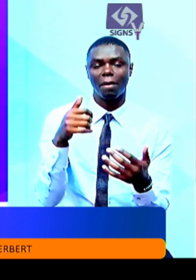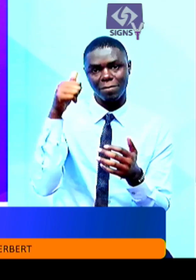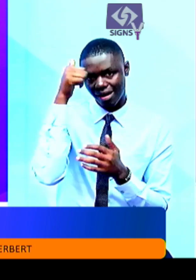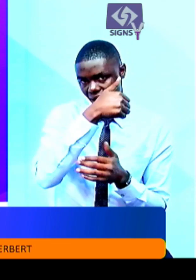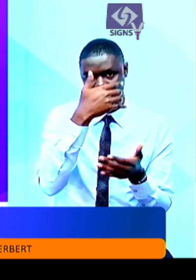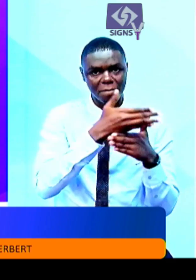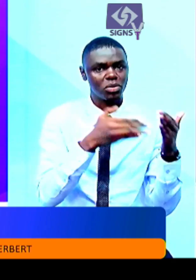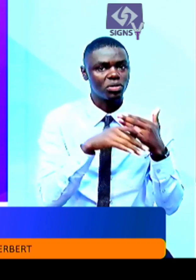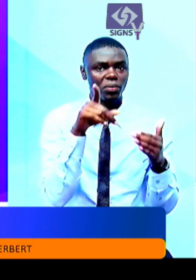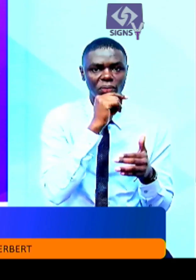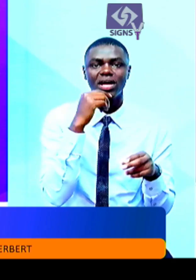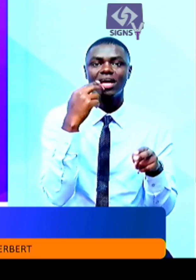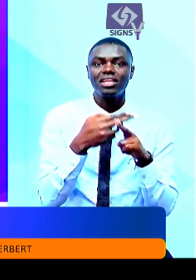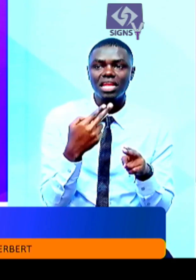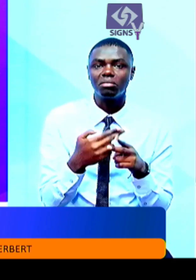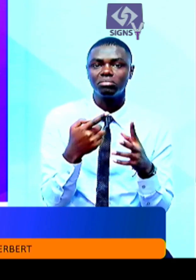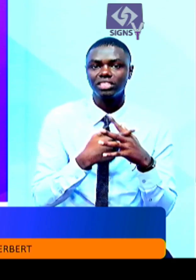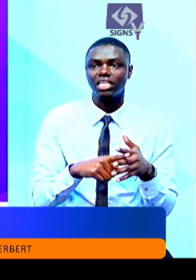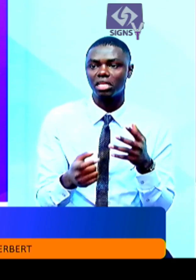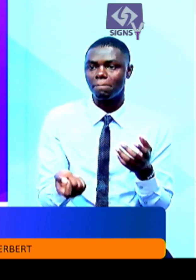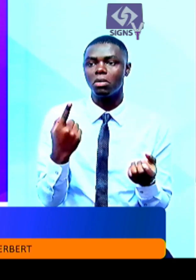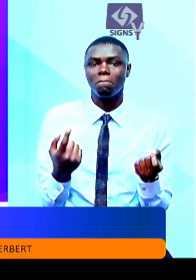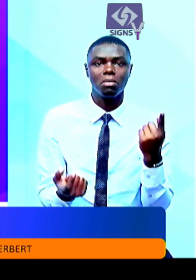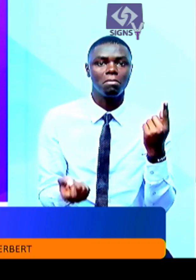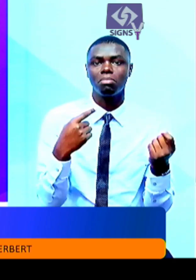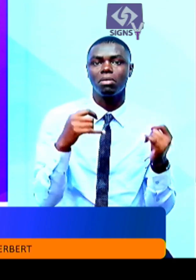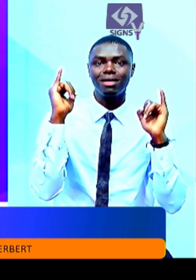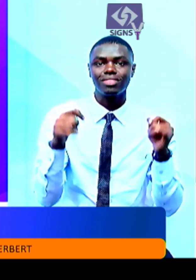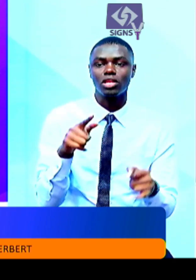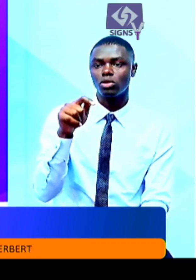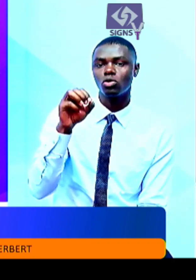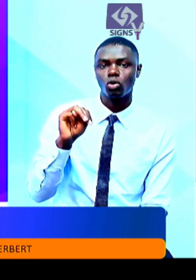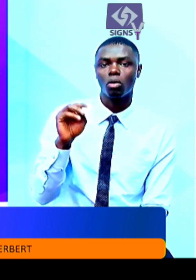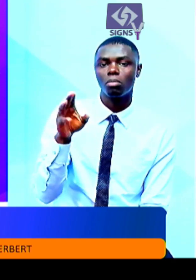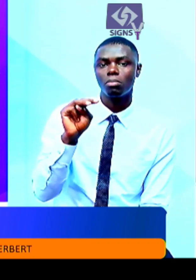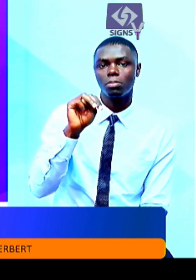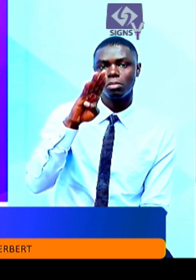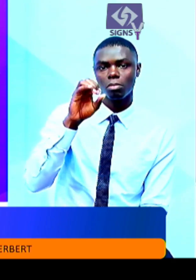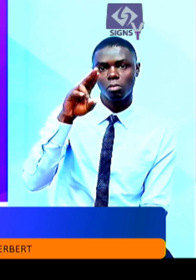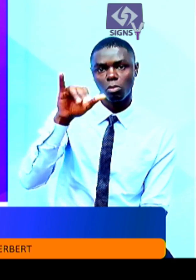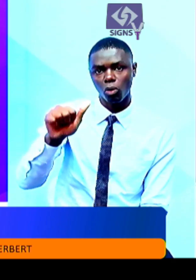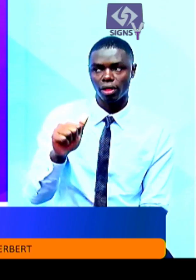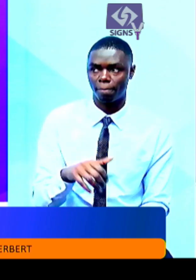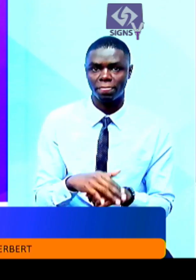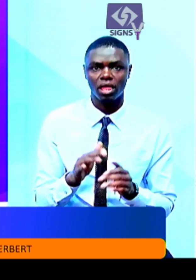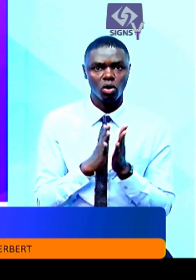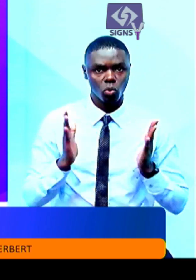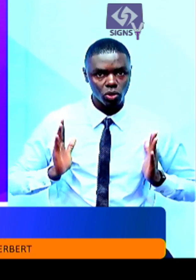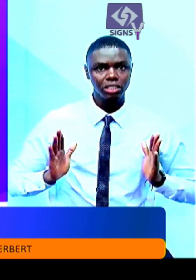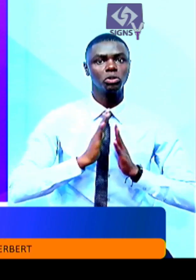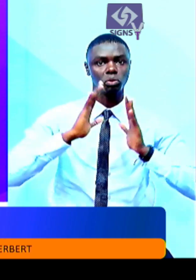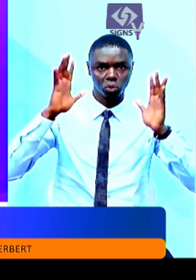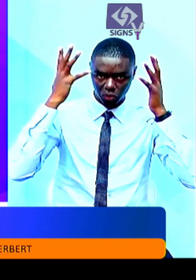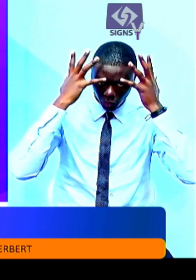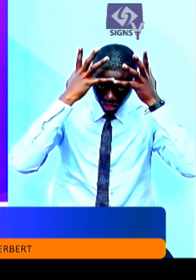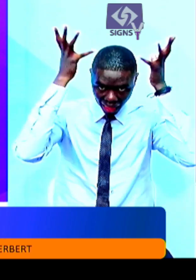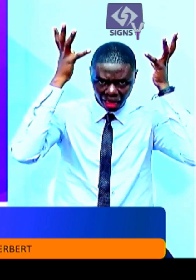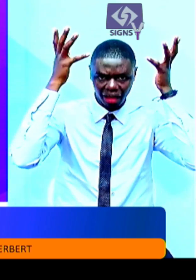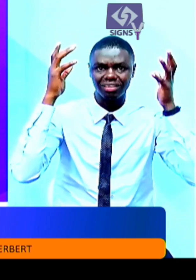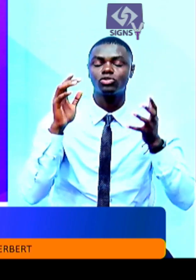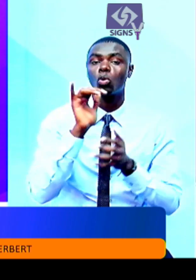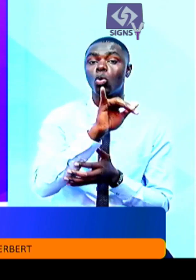built, names started coming up, the new Tom Boyer, isn't it? You understand those names? The I think you had them. suits, yeah, the suits, the hair. And, Yes, so